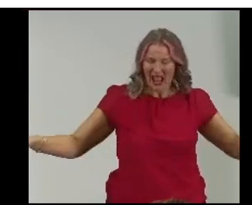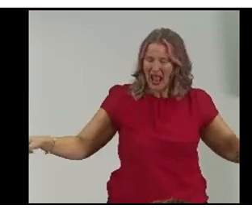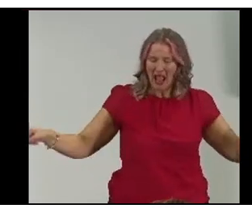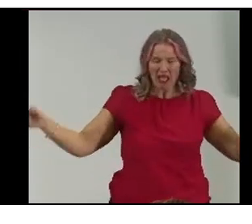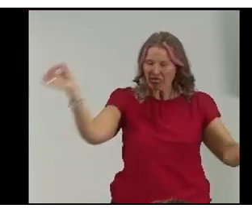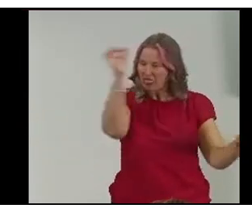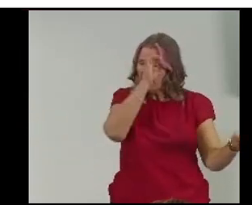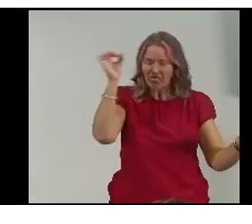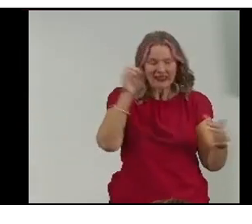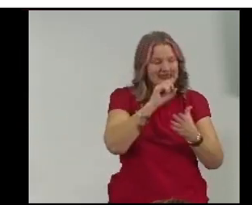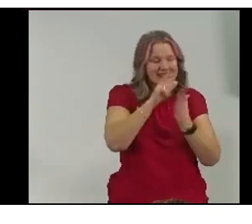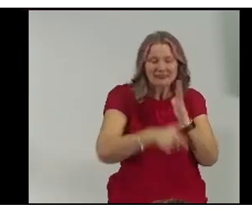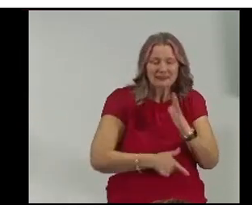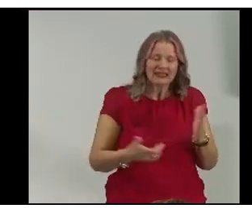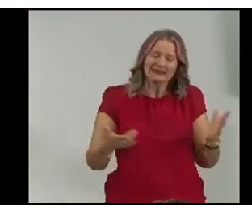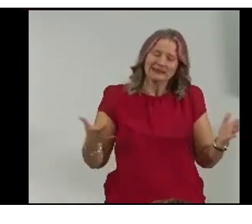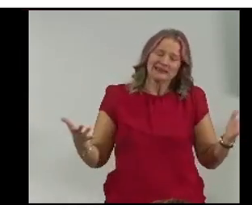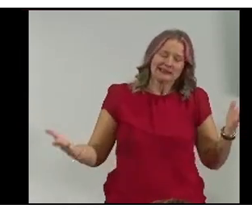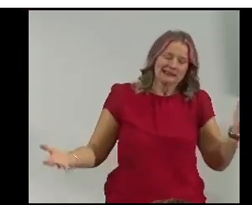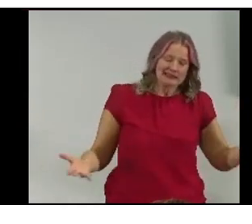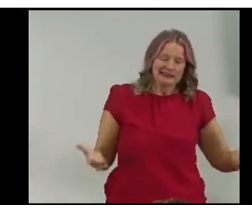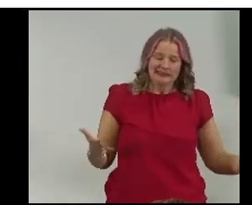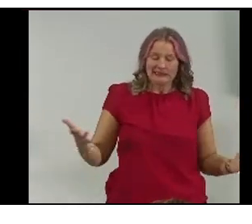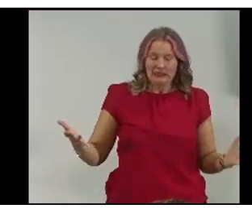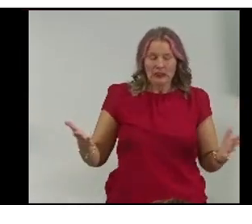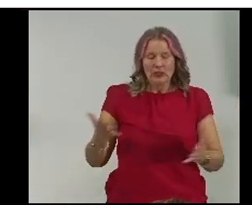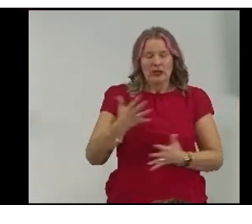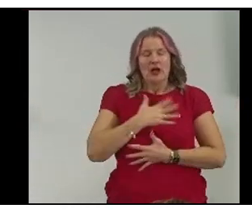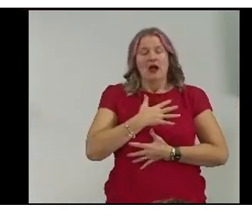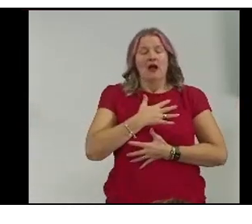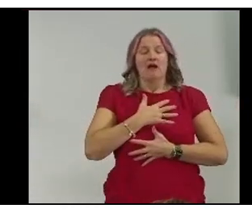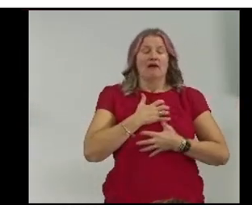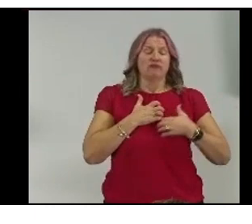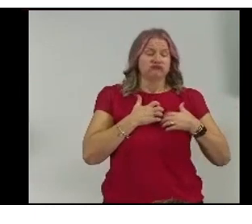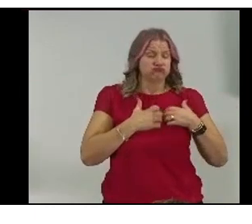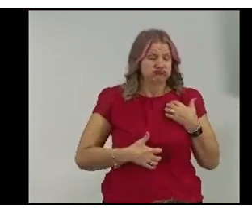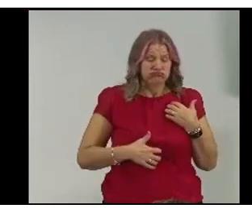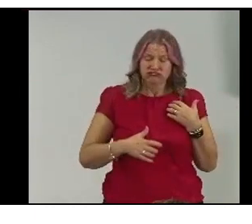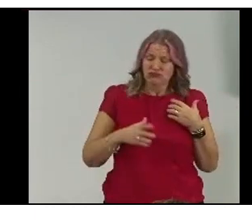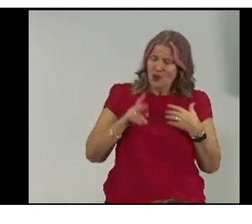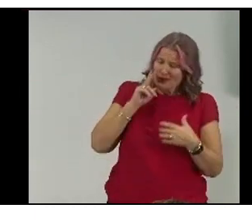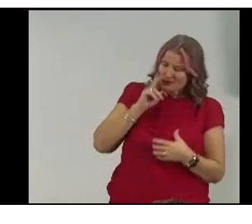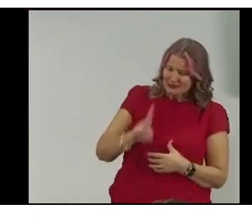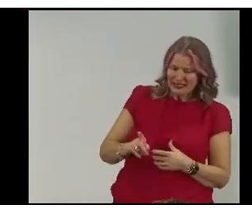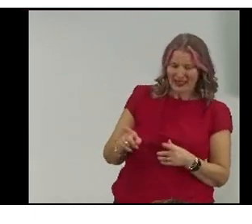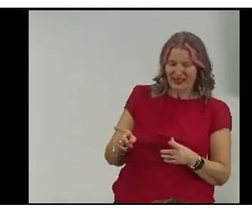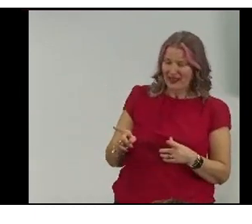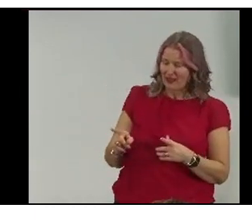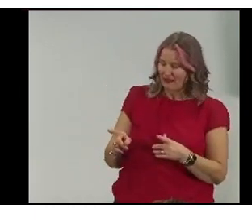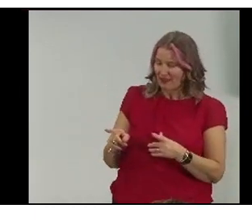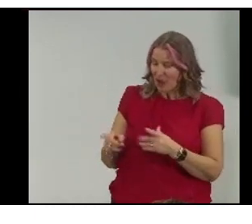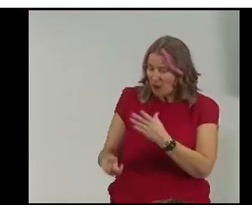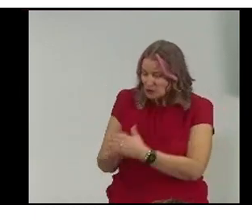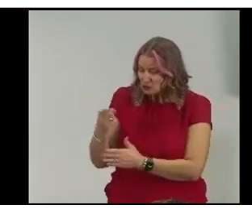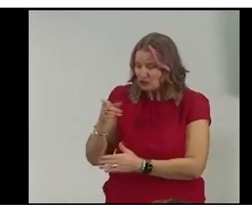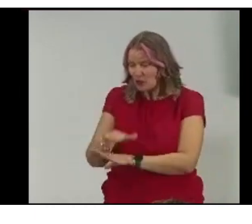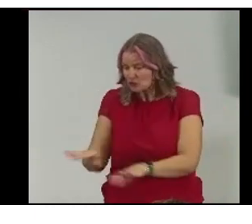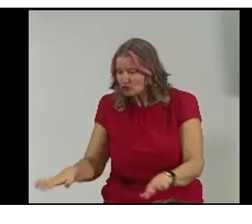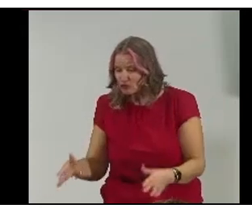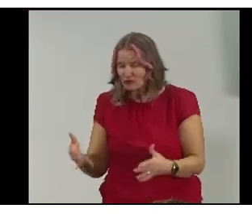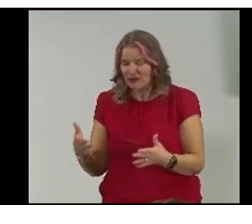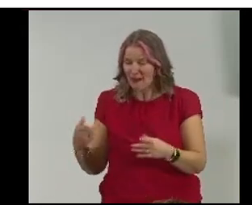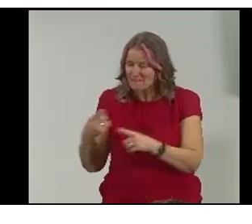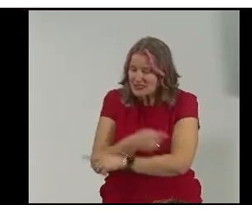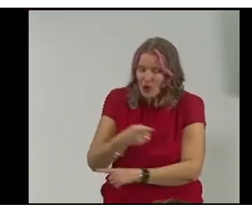disability. So, and it's heartbreaking when you see the opportunities that these kids are missing out on, or even those